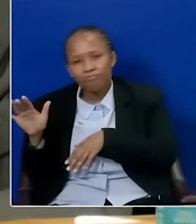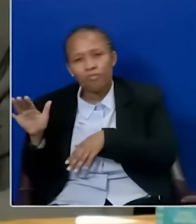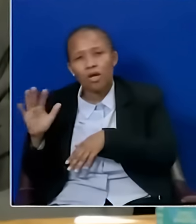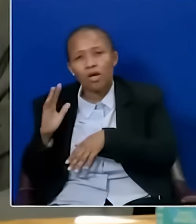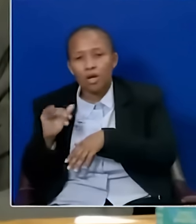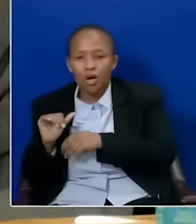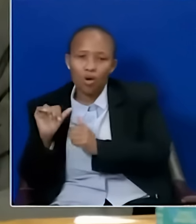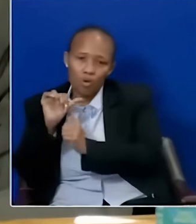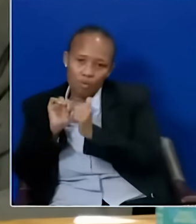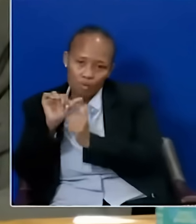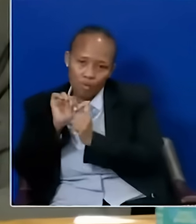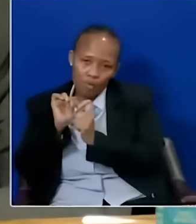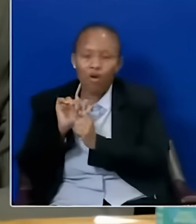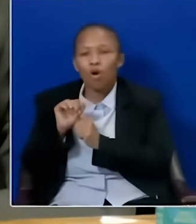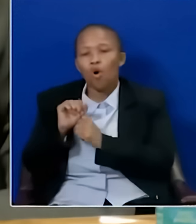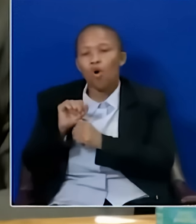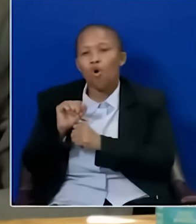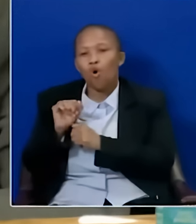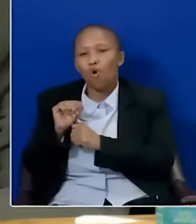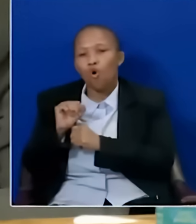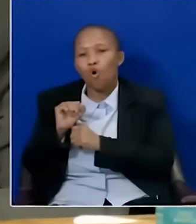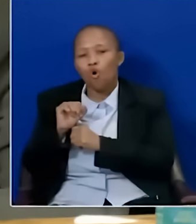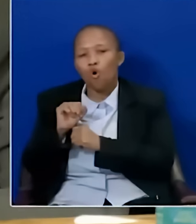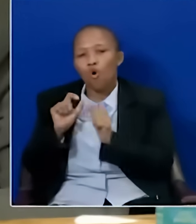Baloyi's concern.